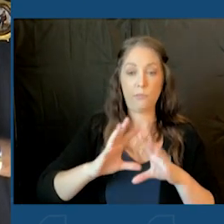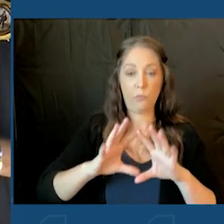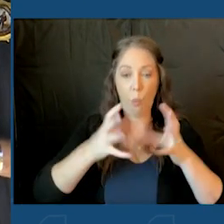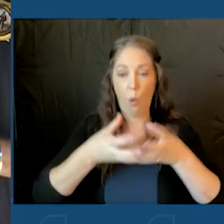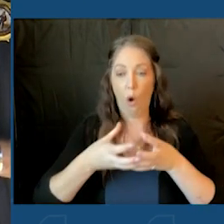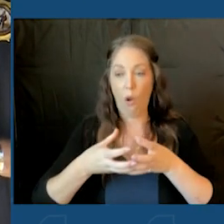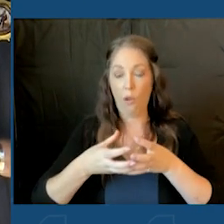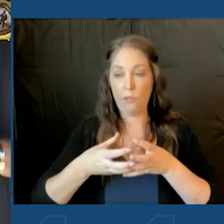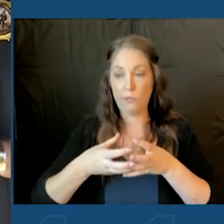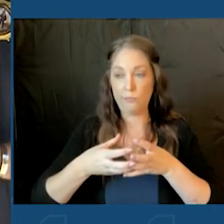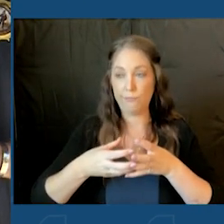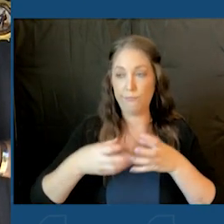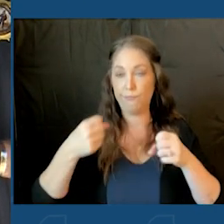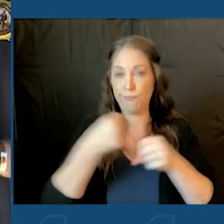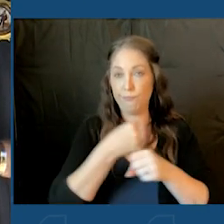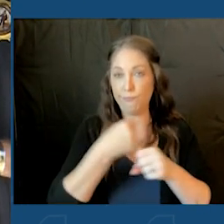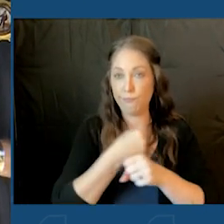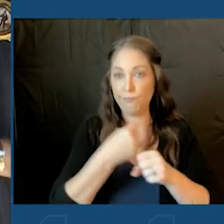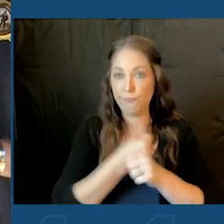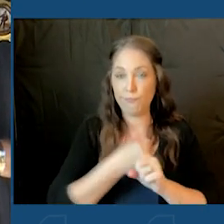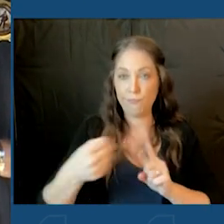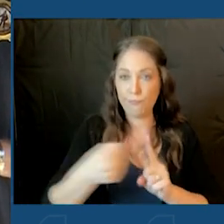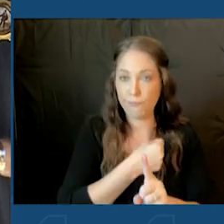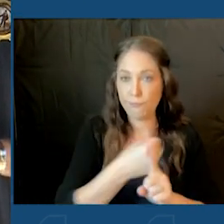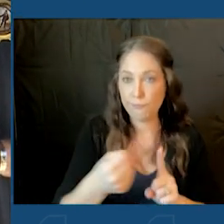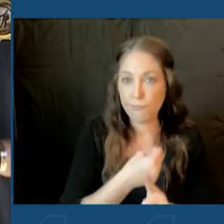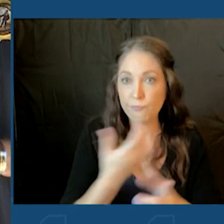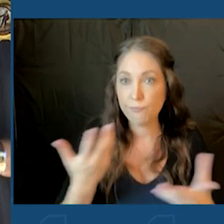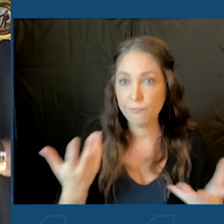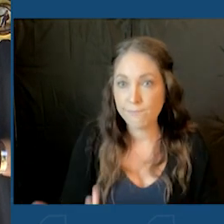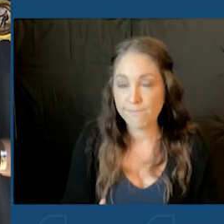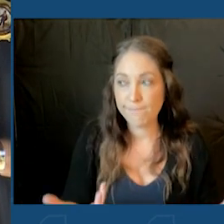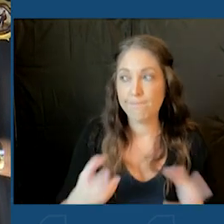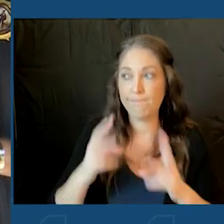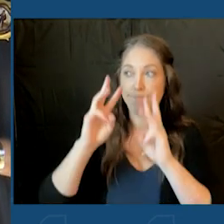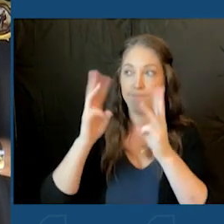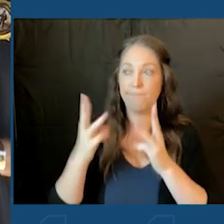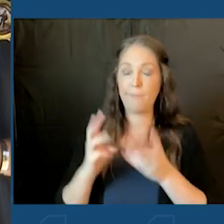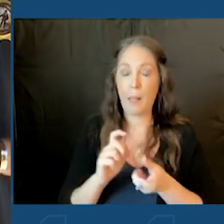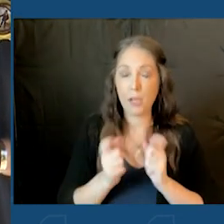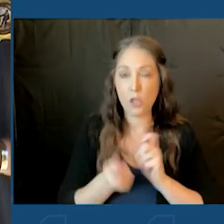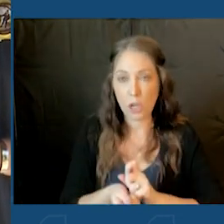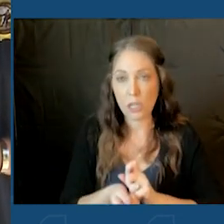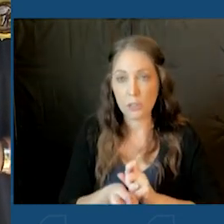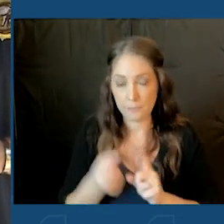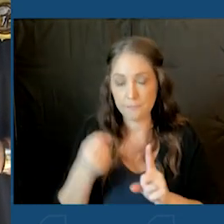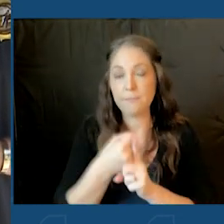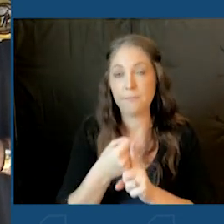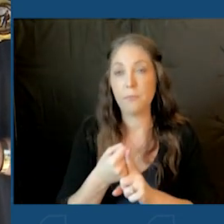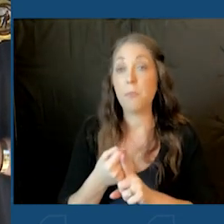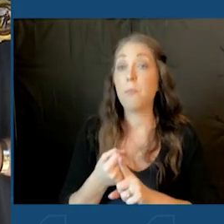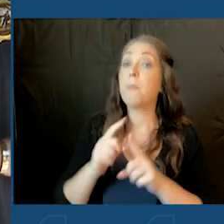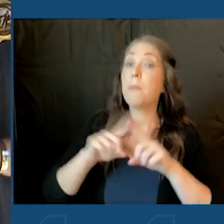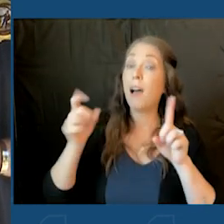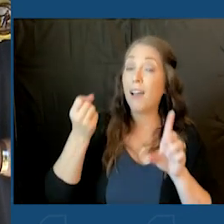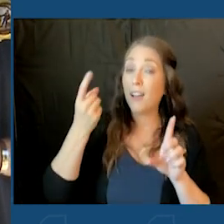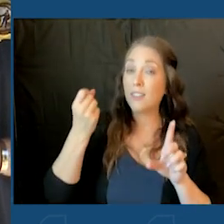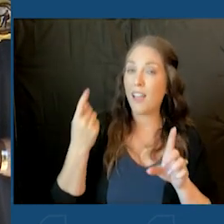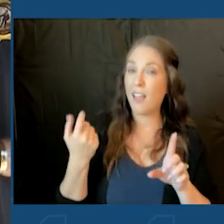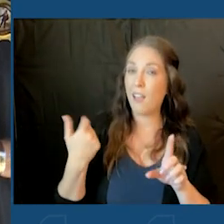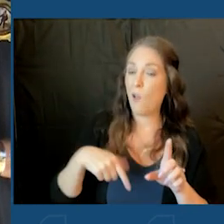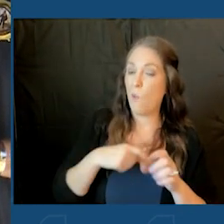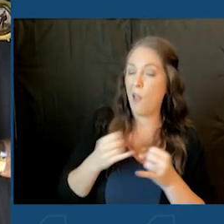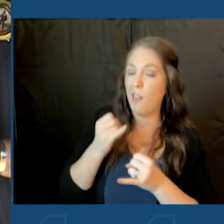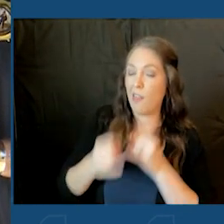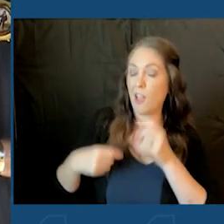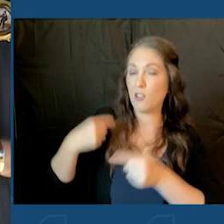decades, the effects of climate change, but we're really the last generation that can do anything about it, the last generation that can